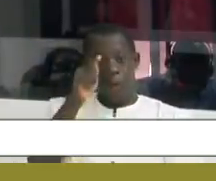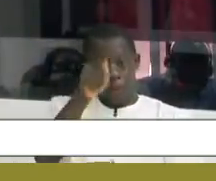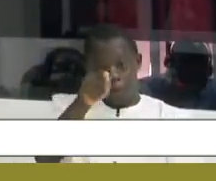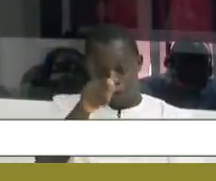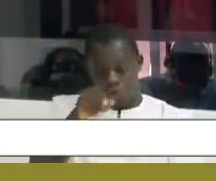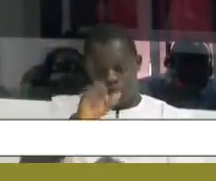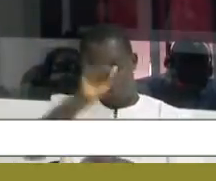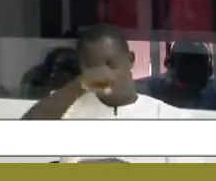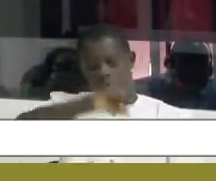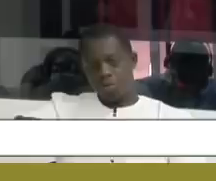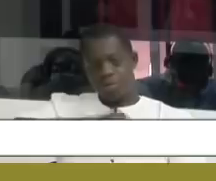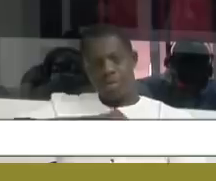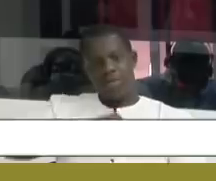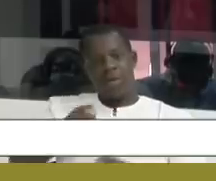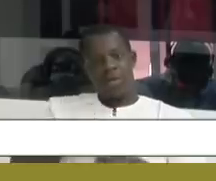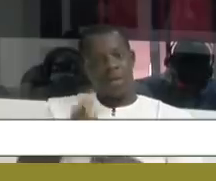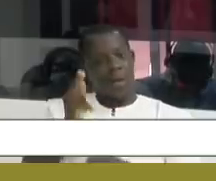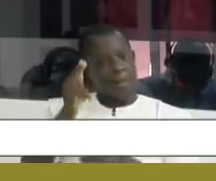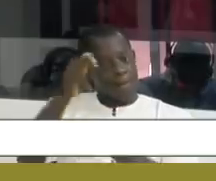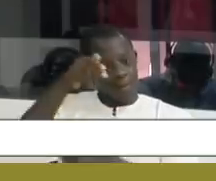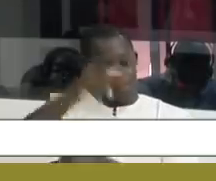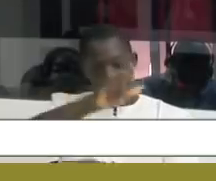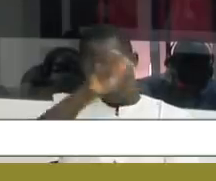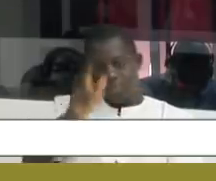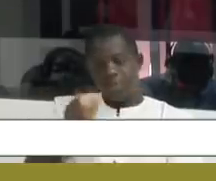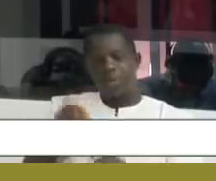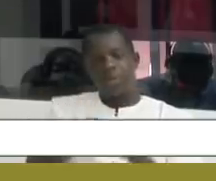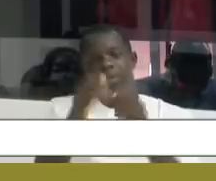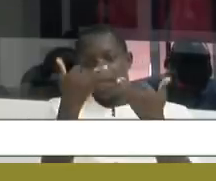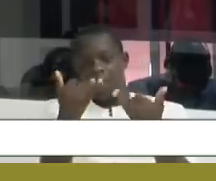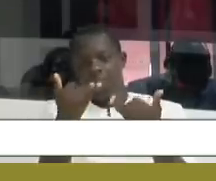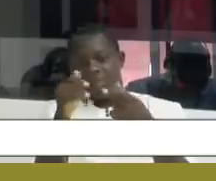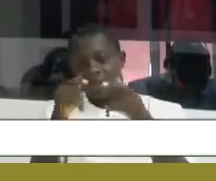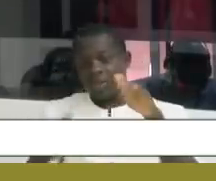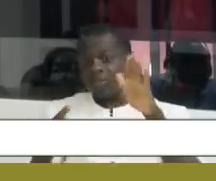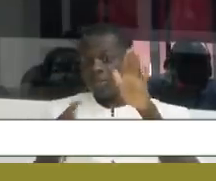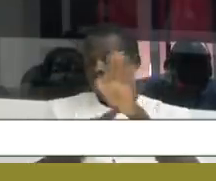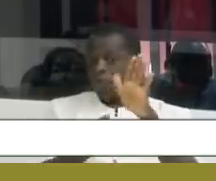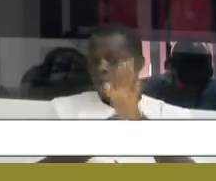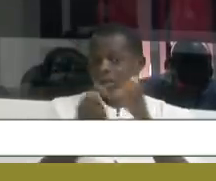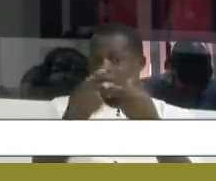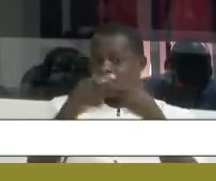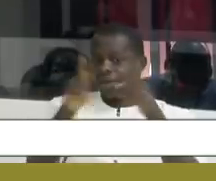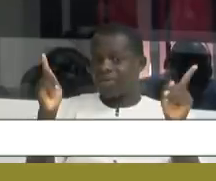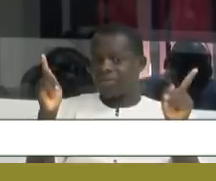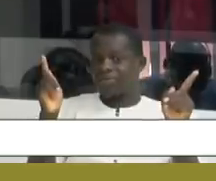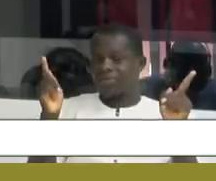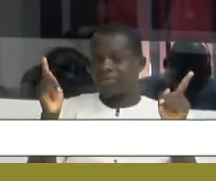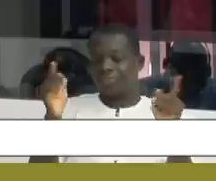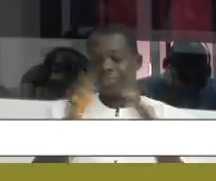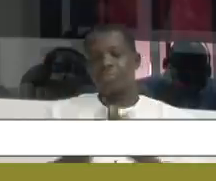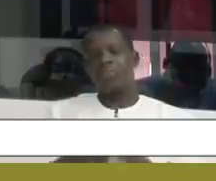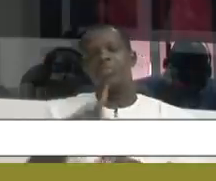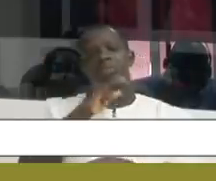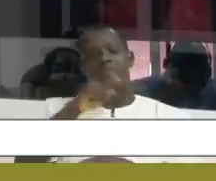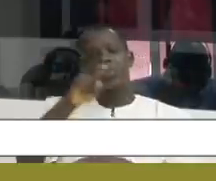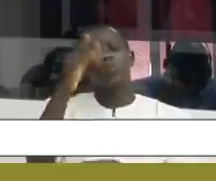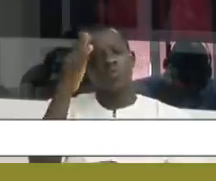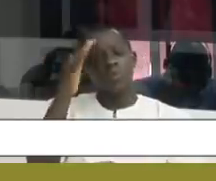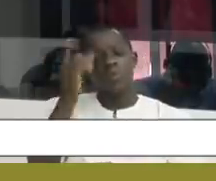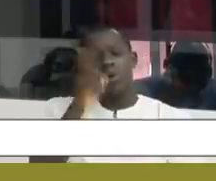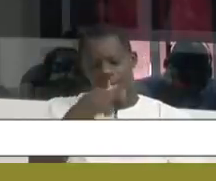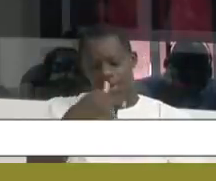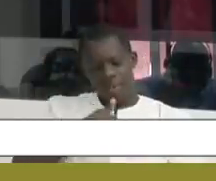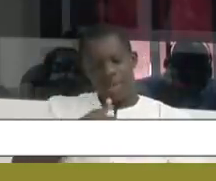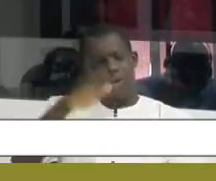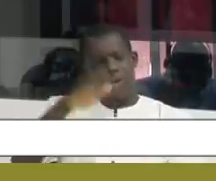shooter. And that is a fundamental difference, isn't it? So you know what my concern is?